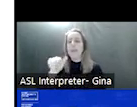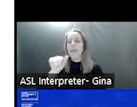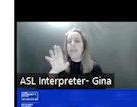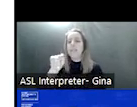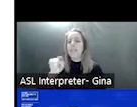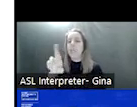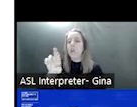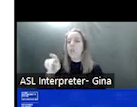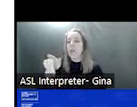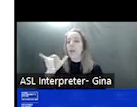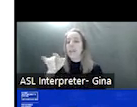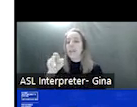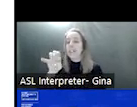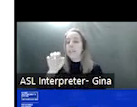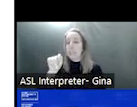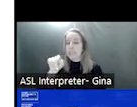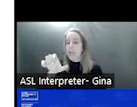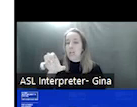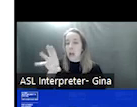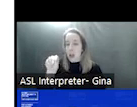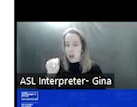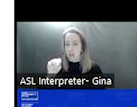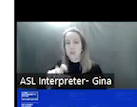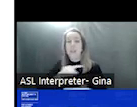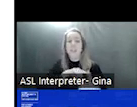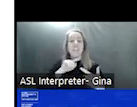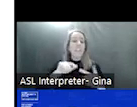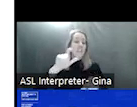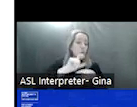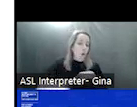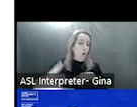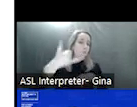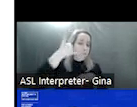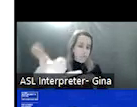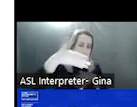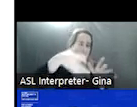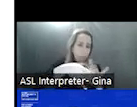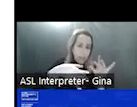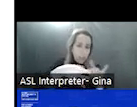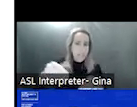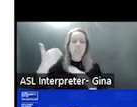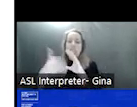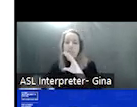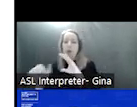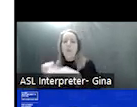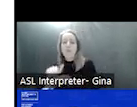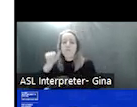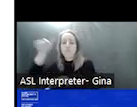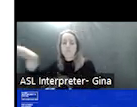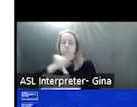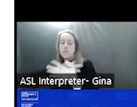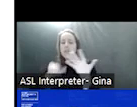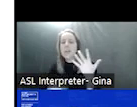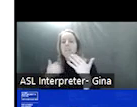www.pabtreplacement.com by voicemail, email, and by US mail at any time during the 45-day comment period, which ends on March